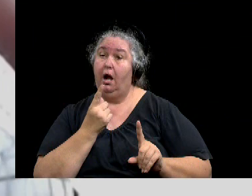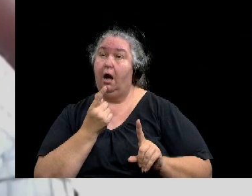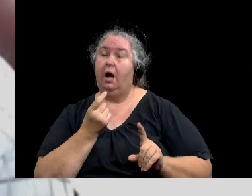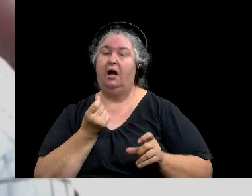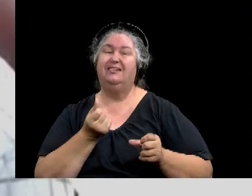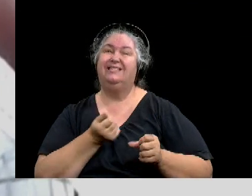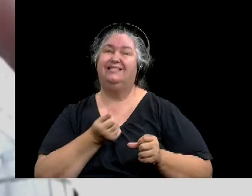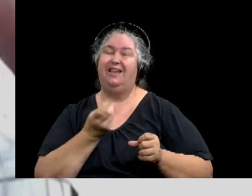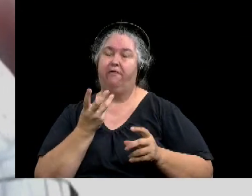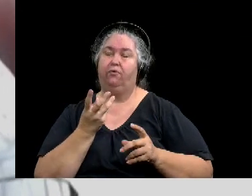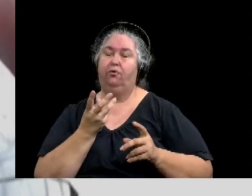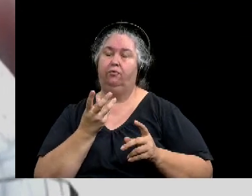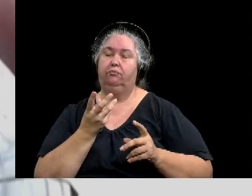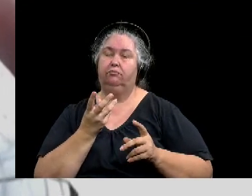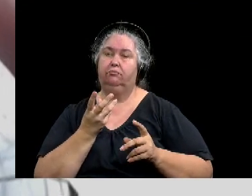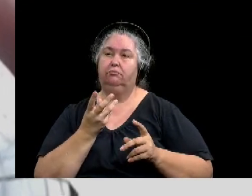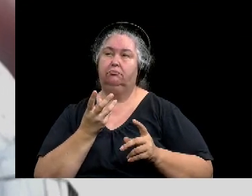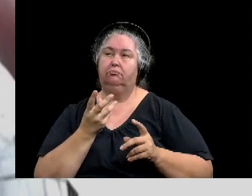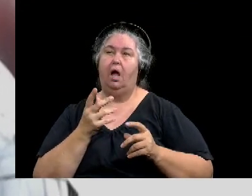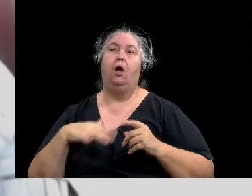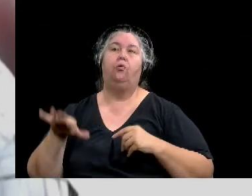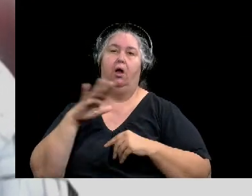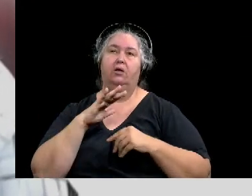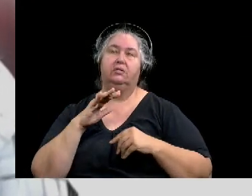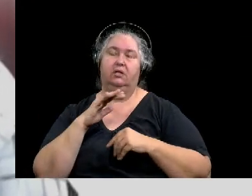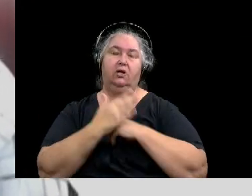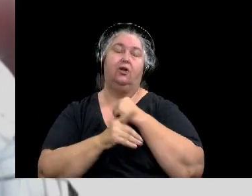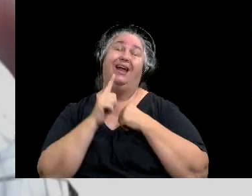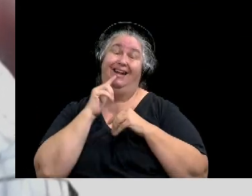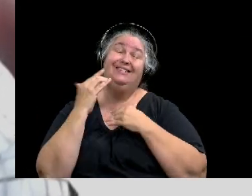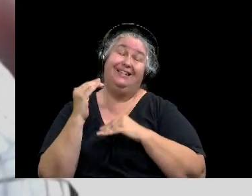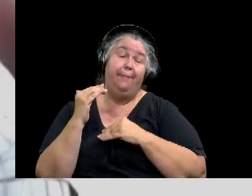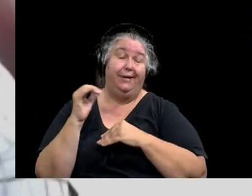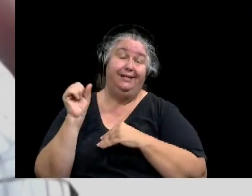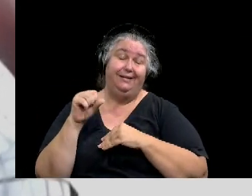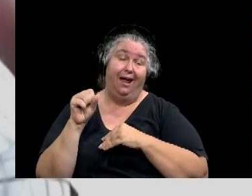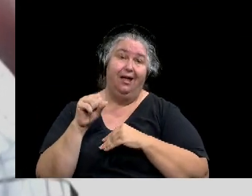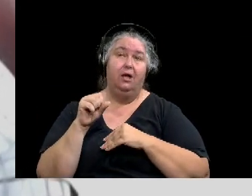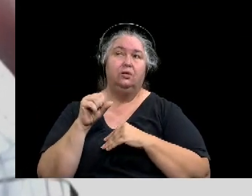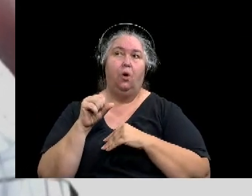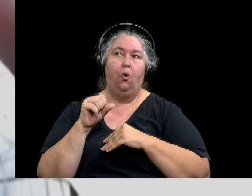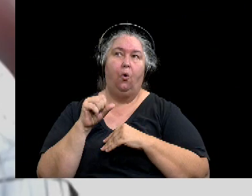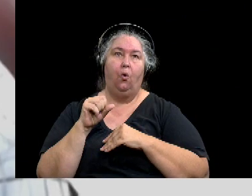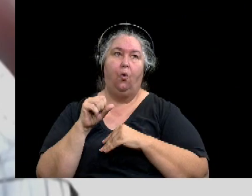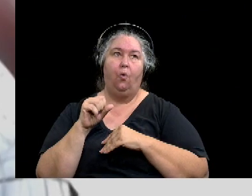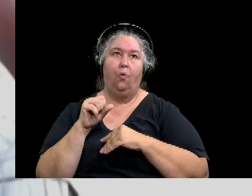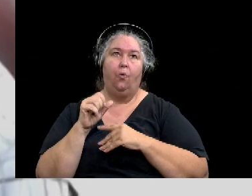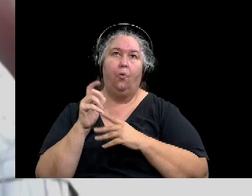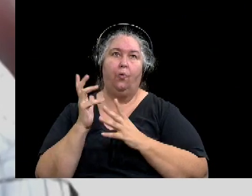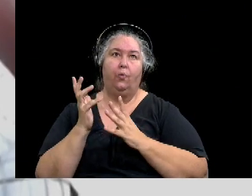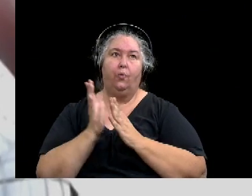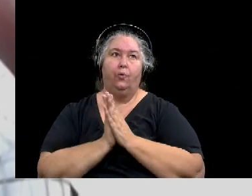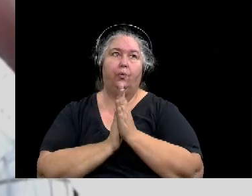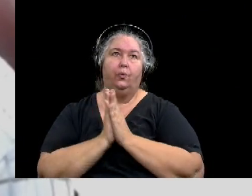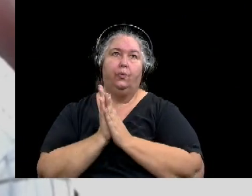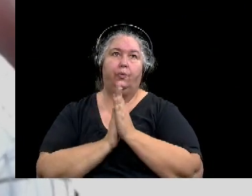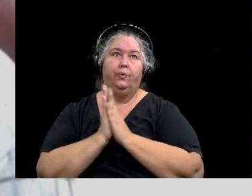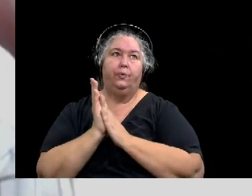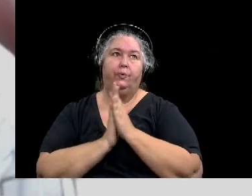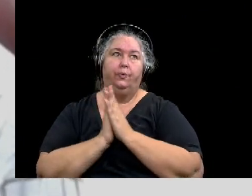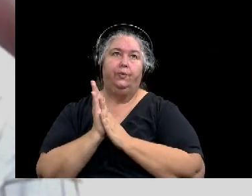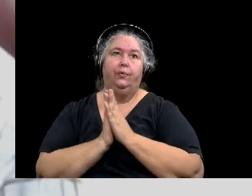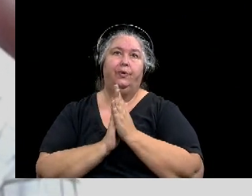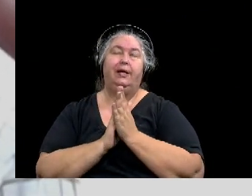our country, and that is a limited resource as well. So it does afford the ability to bring in